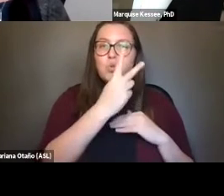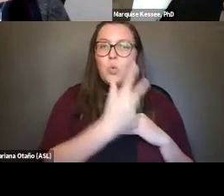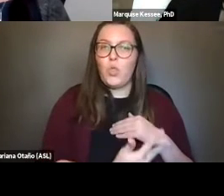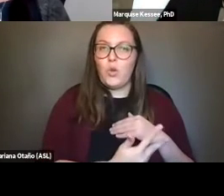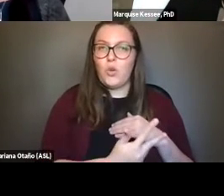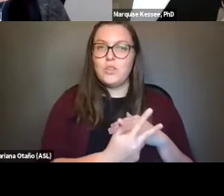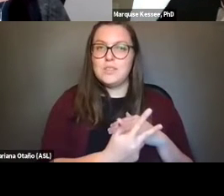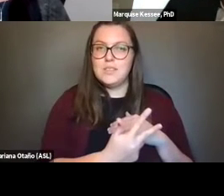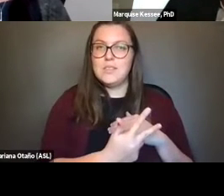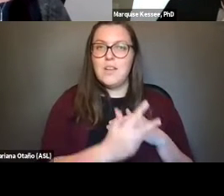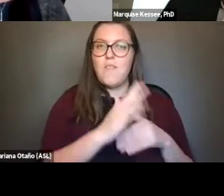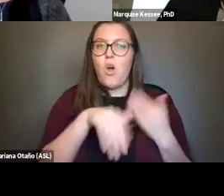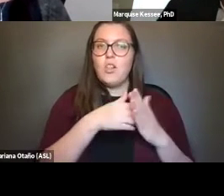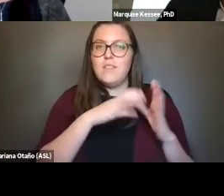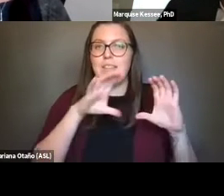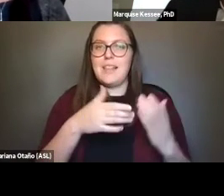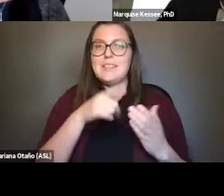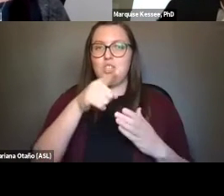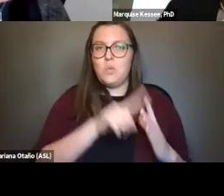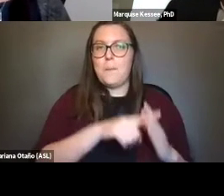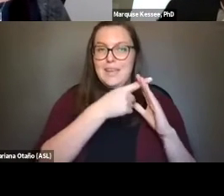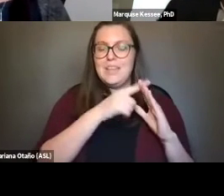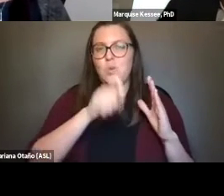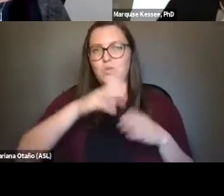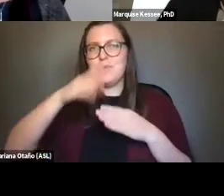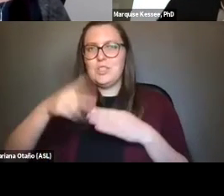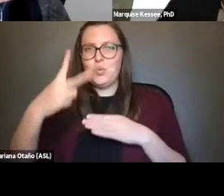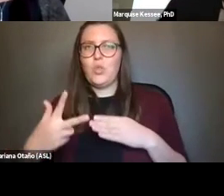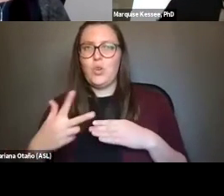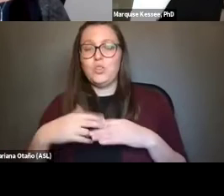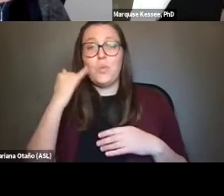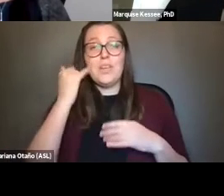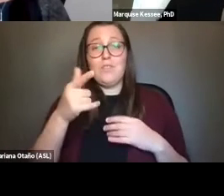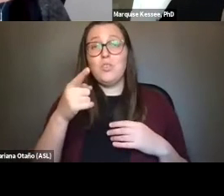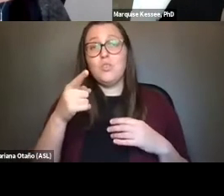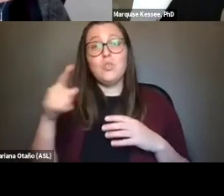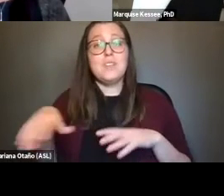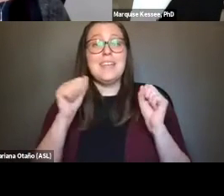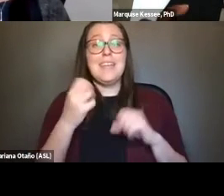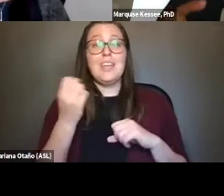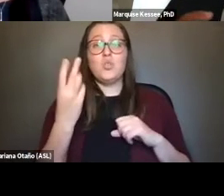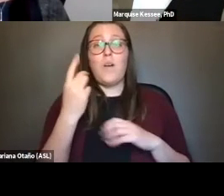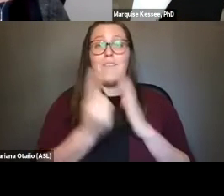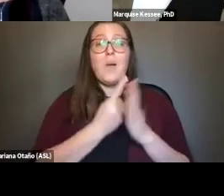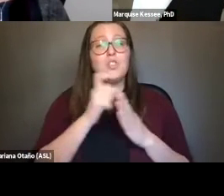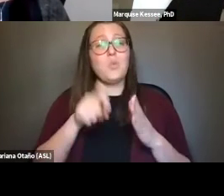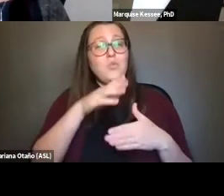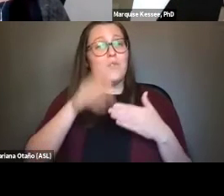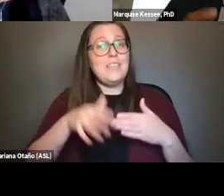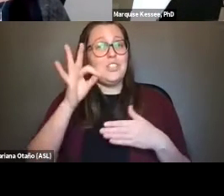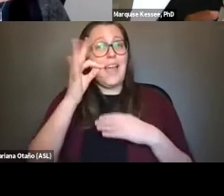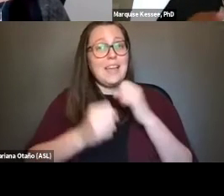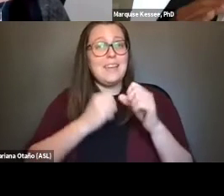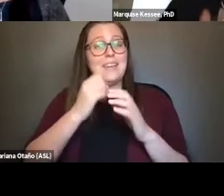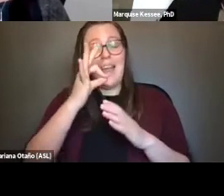semester. And so I'm always on students, you know, if you're taking 12 hours, you need to finish 9 of those hours. You need to finish a certain number in